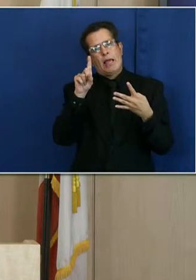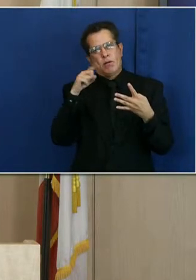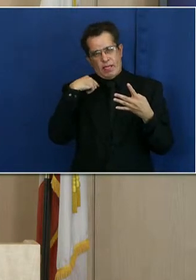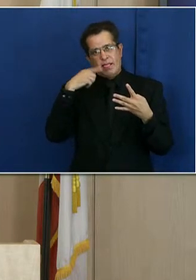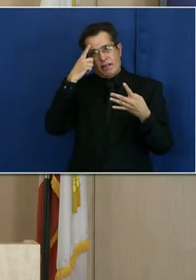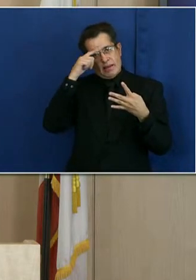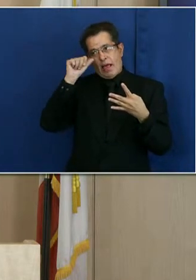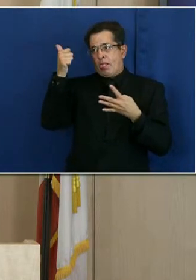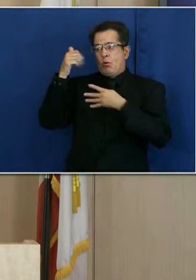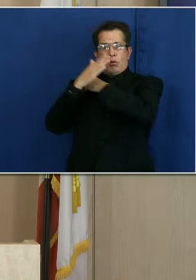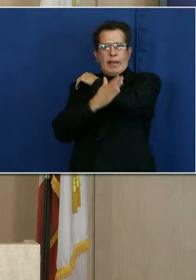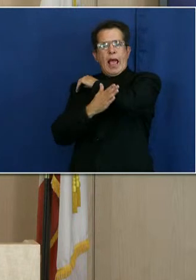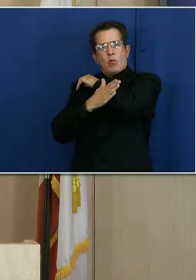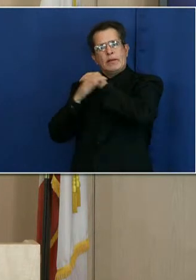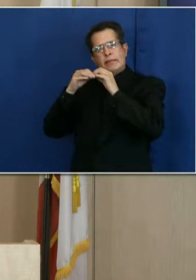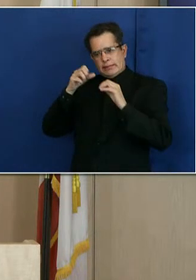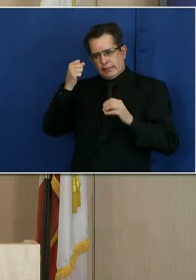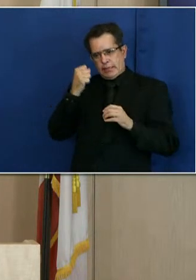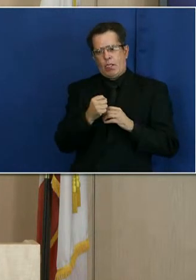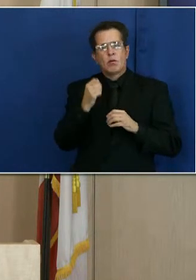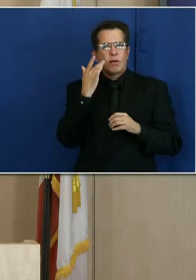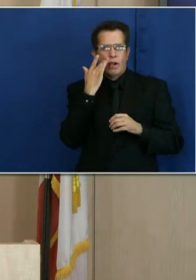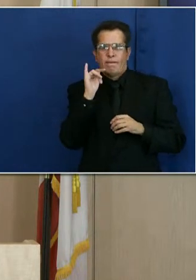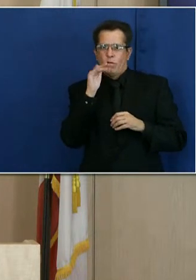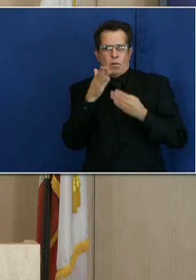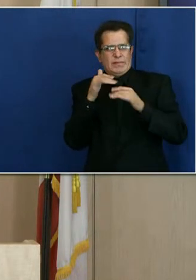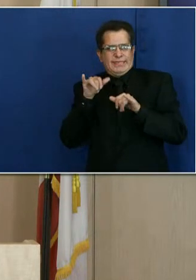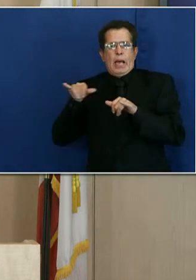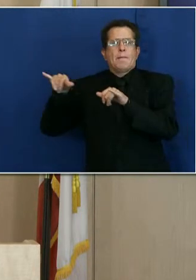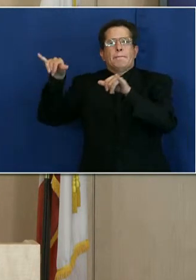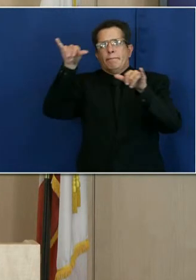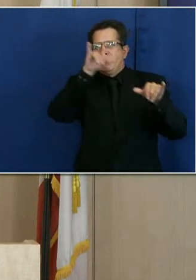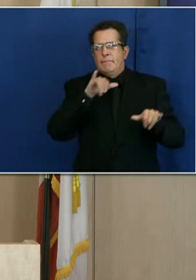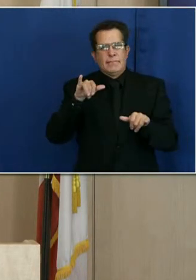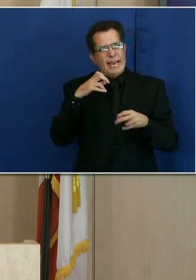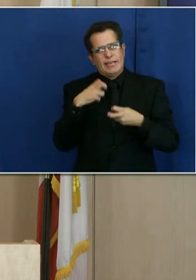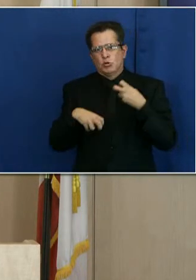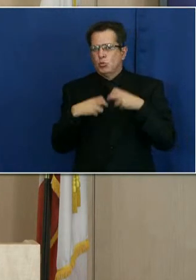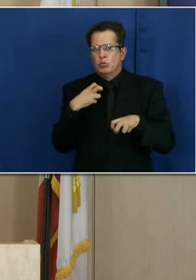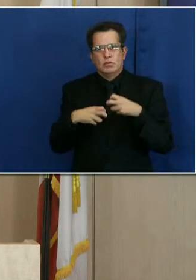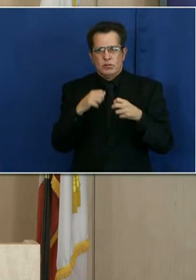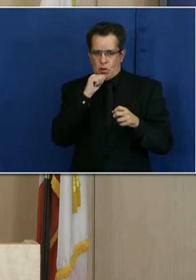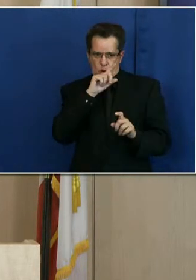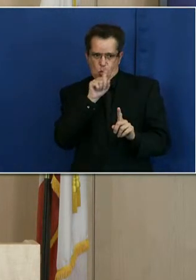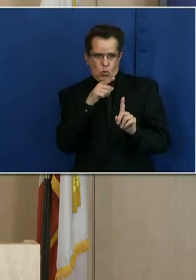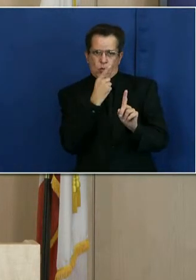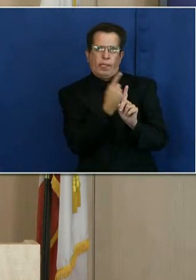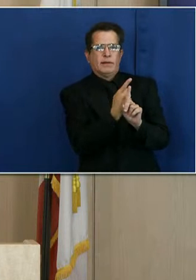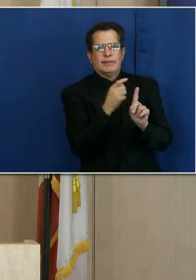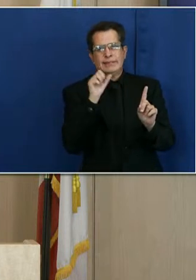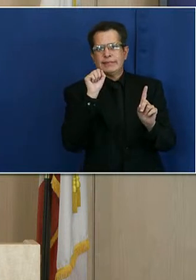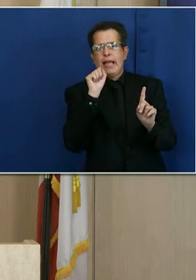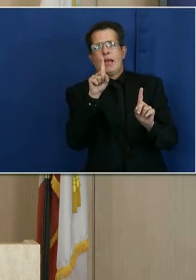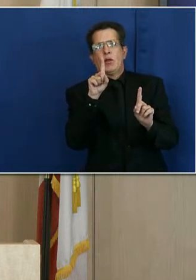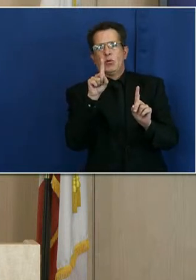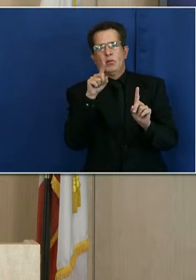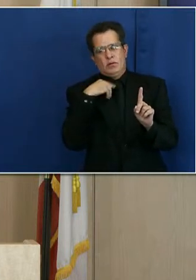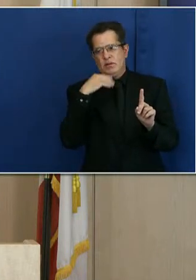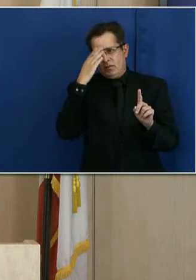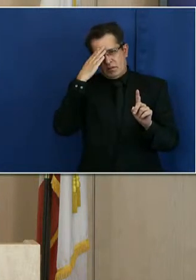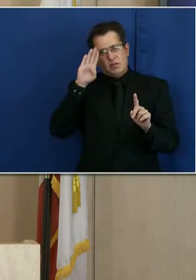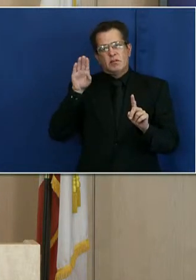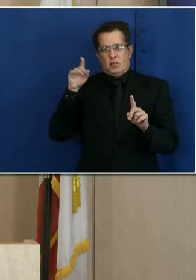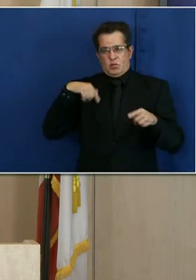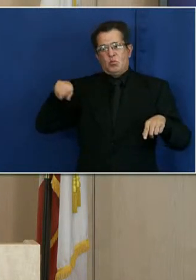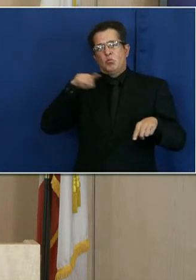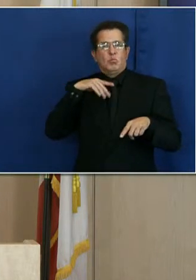there's other counties, particularly in Southern California, that are dealing with these same issues. So it's much larger than just San Diego County, and we hope to